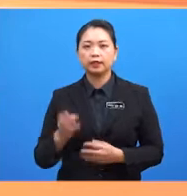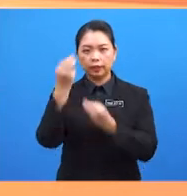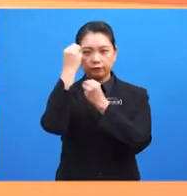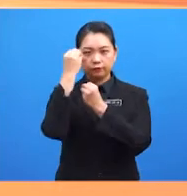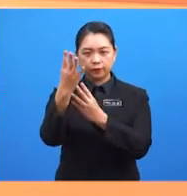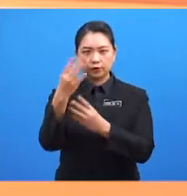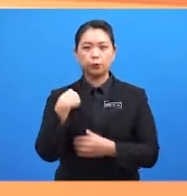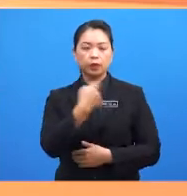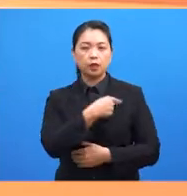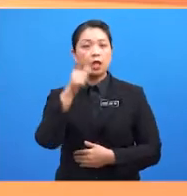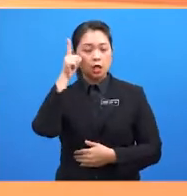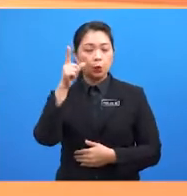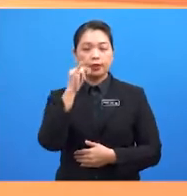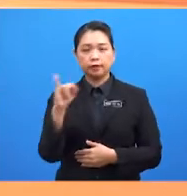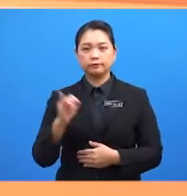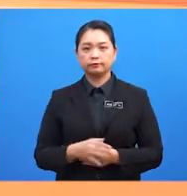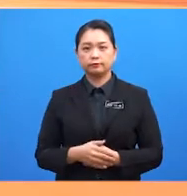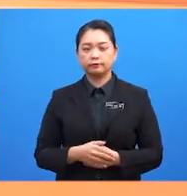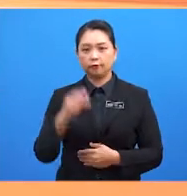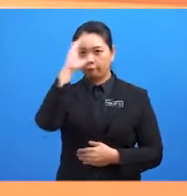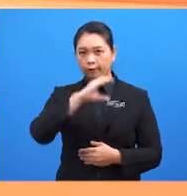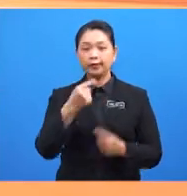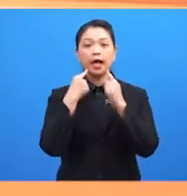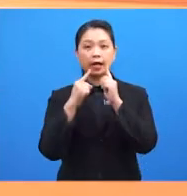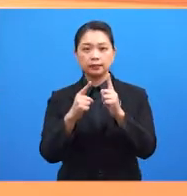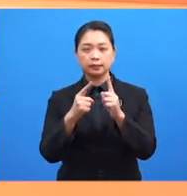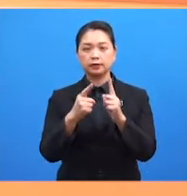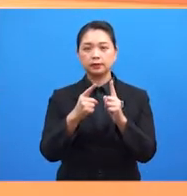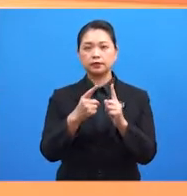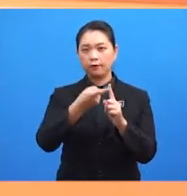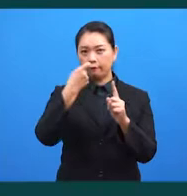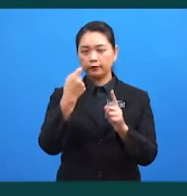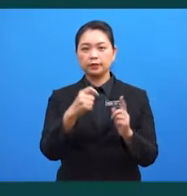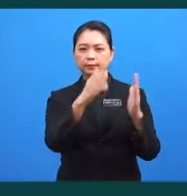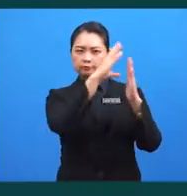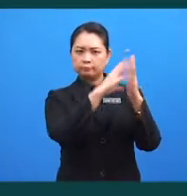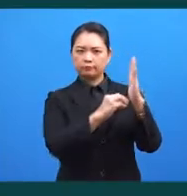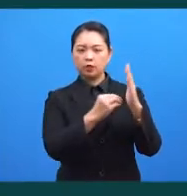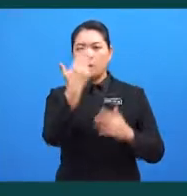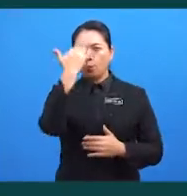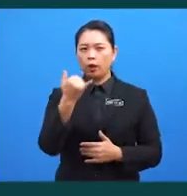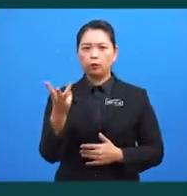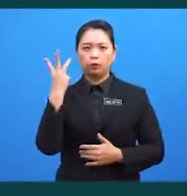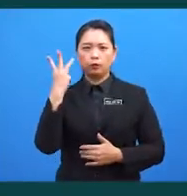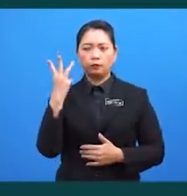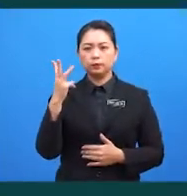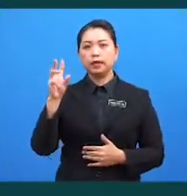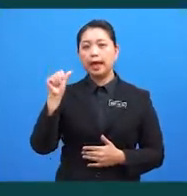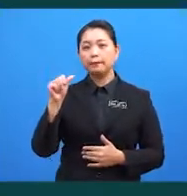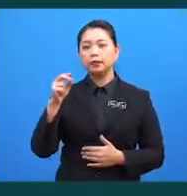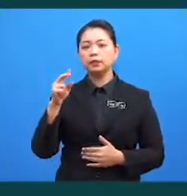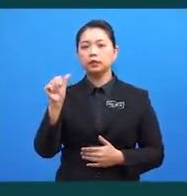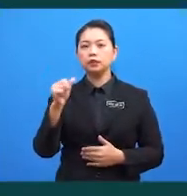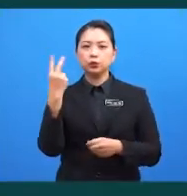for. Find the answers from the text. Question 1. Why was Emily a